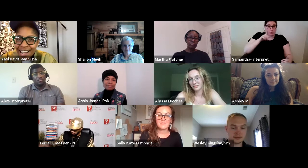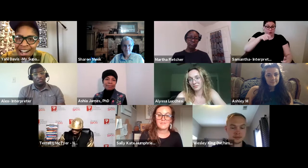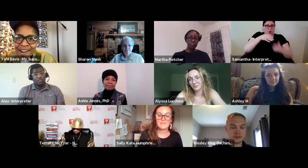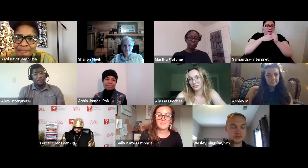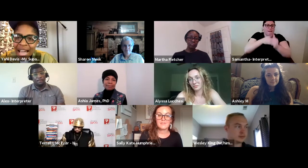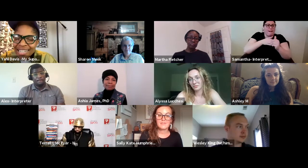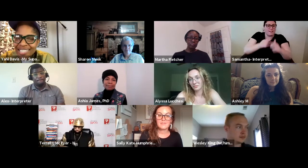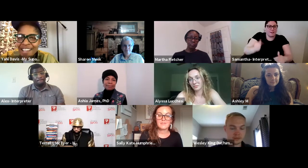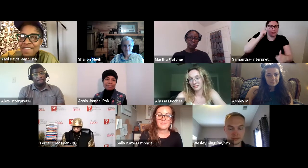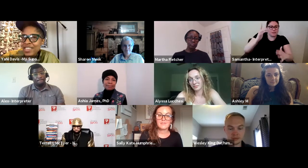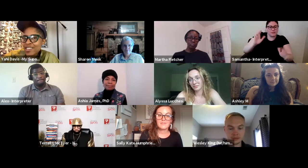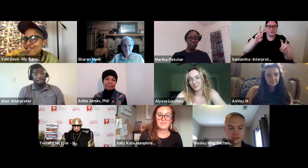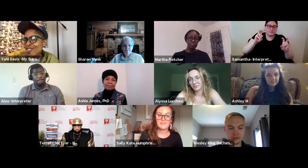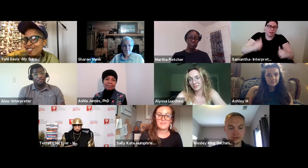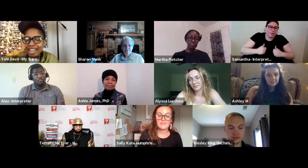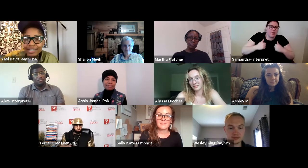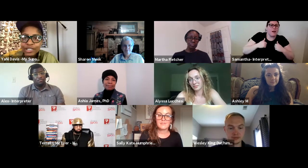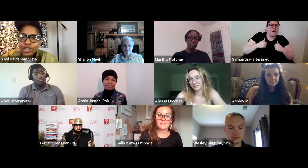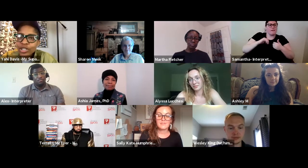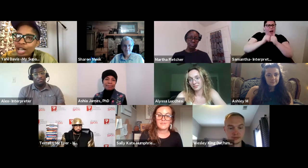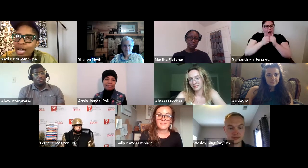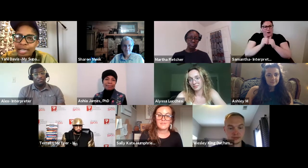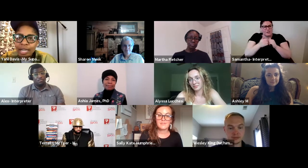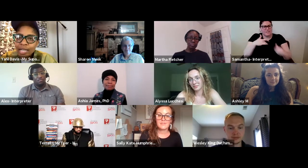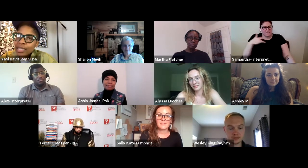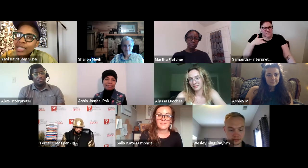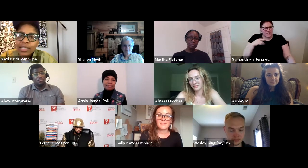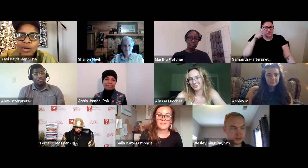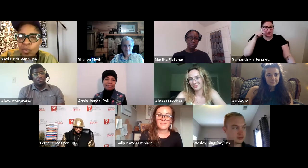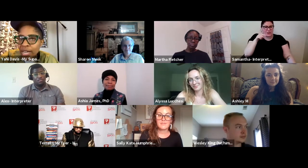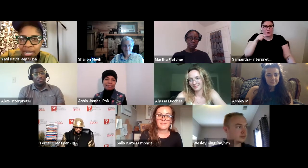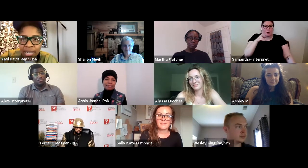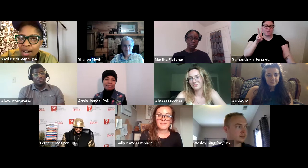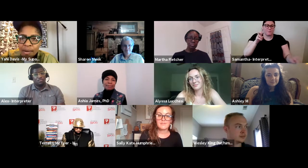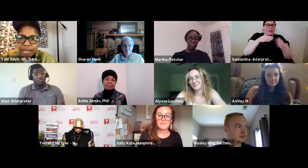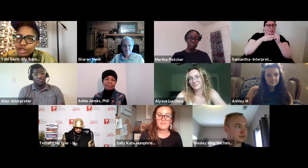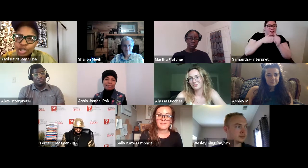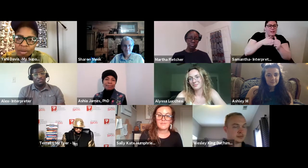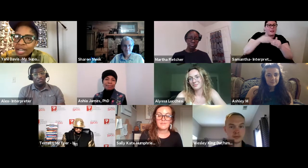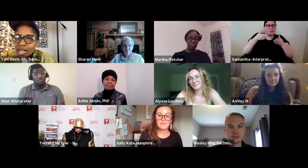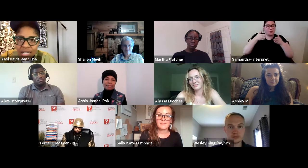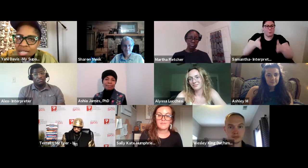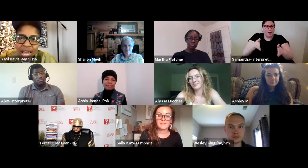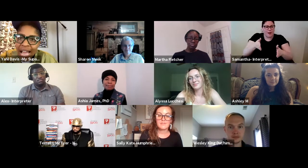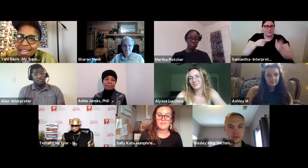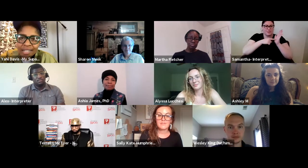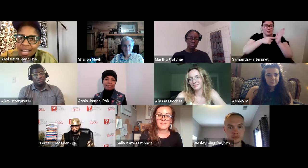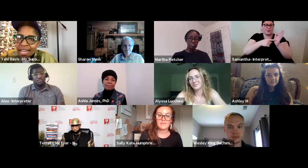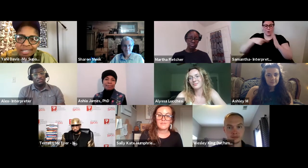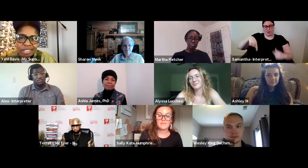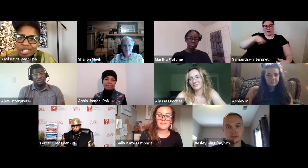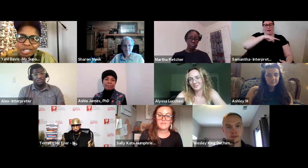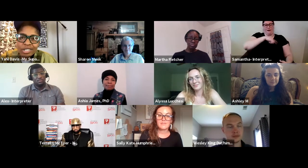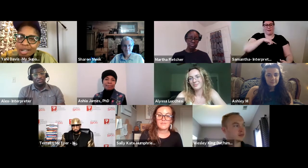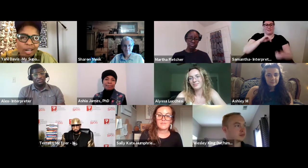season, how does that feel, right? That you're like leading the way, and showing us how to